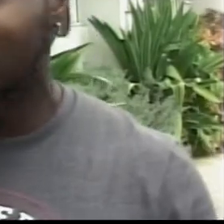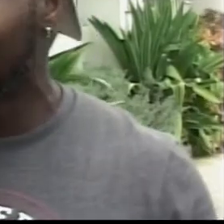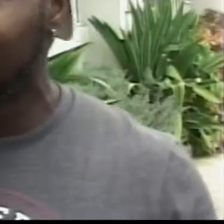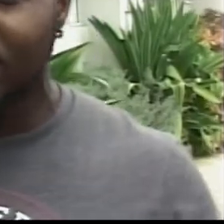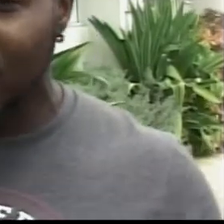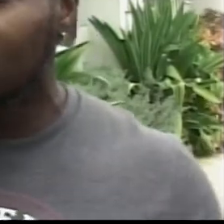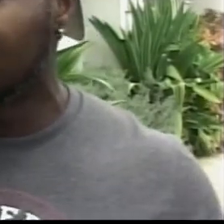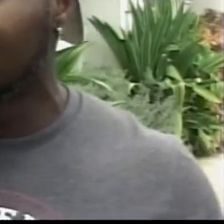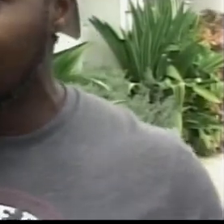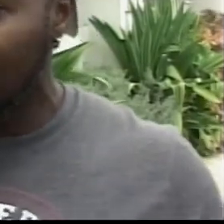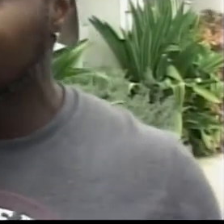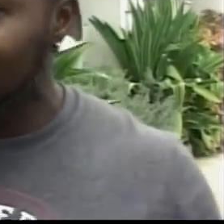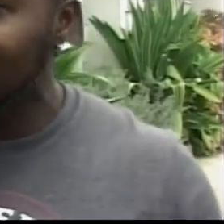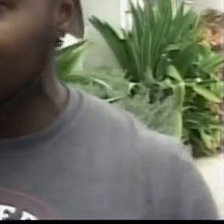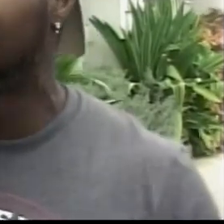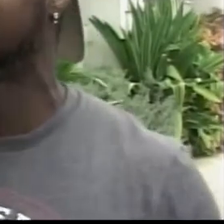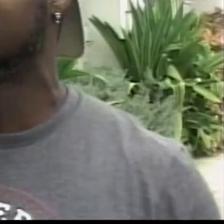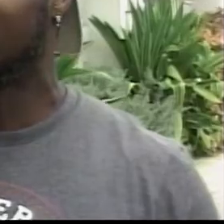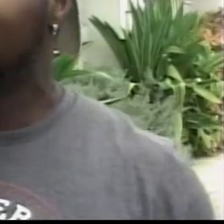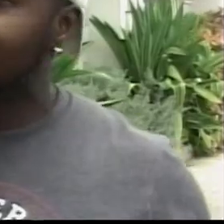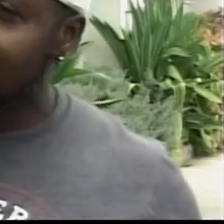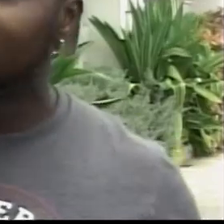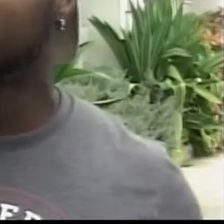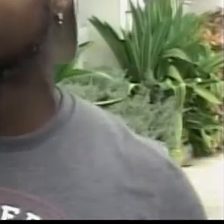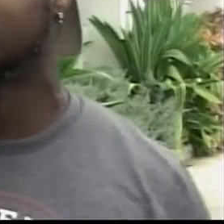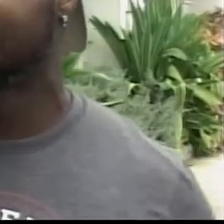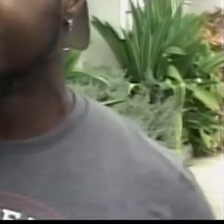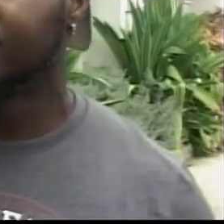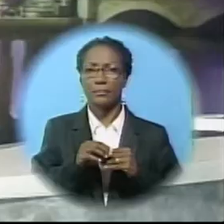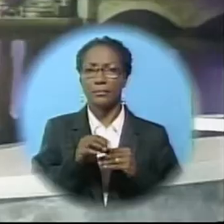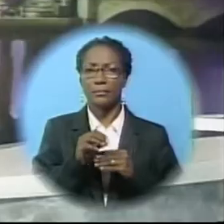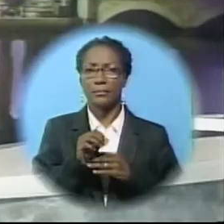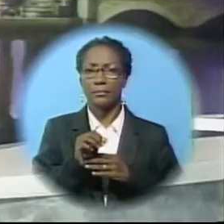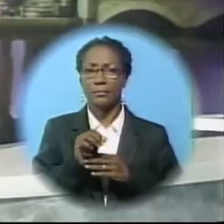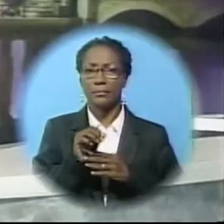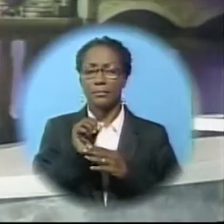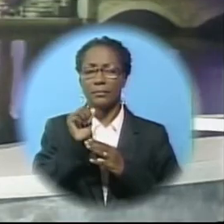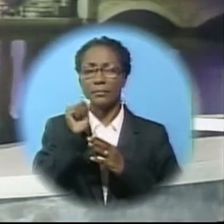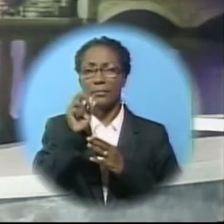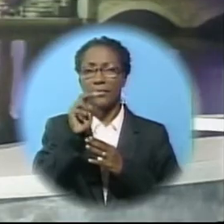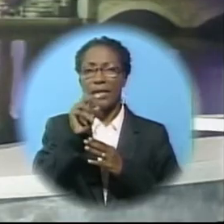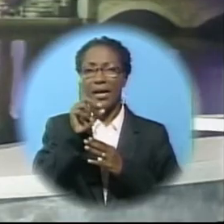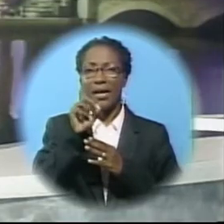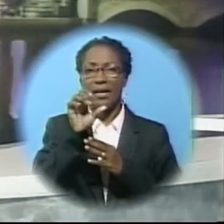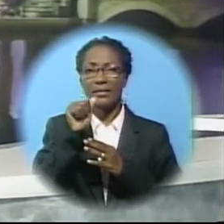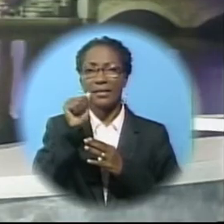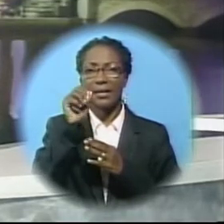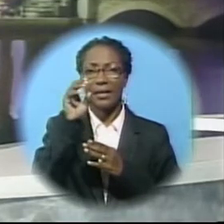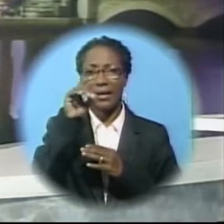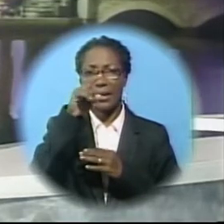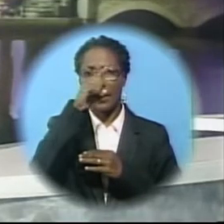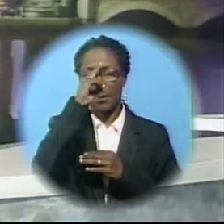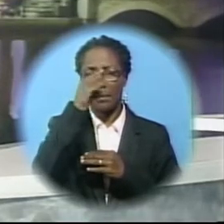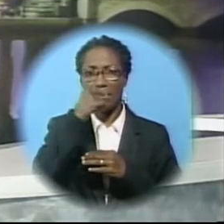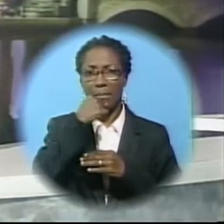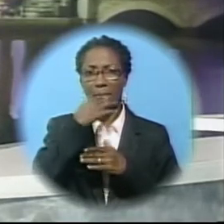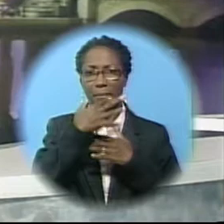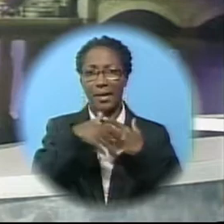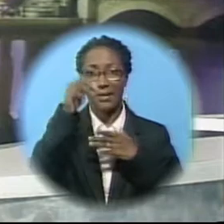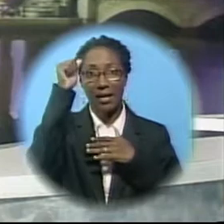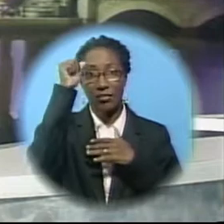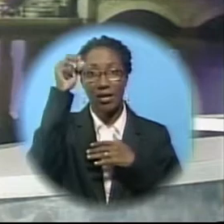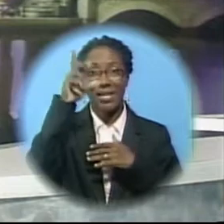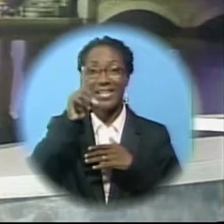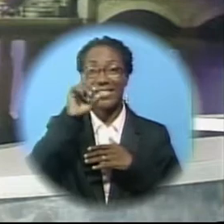just felt like somebody in Barbados should step up and assist these people. Andy Blood Armstrong, DJ Stokely Murray,